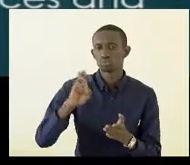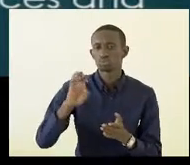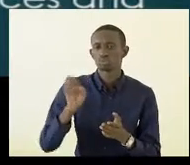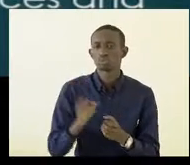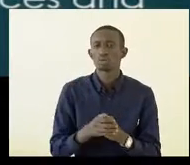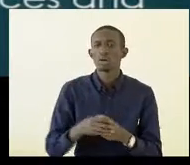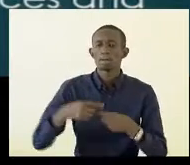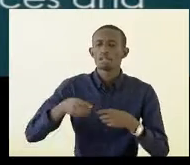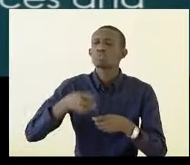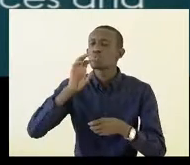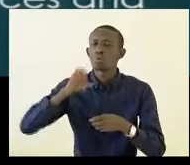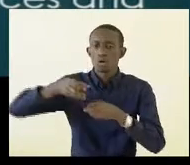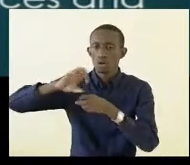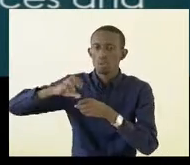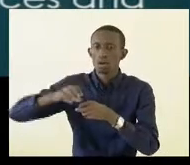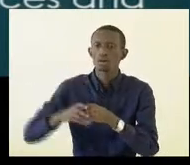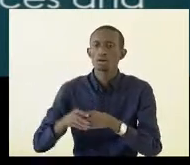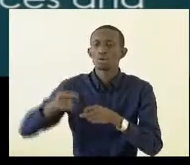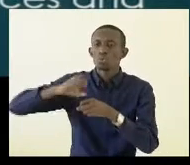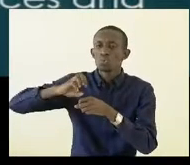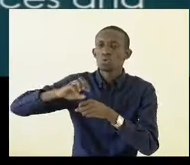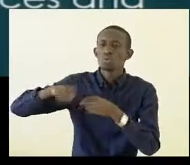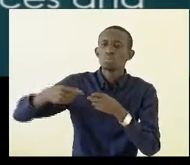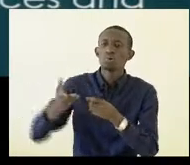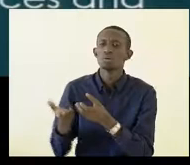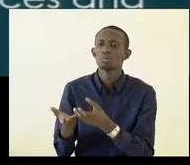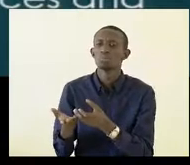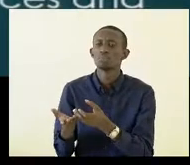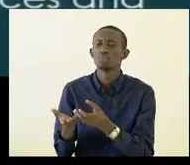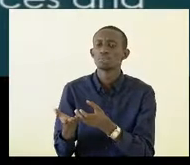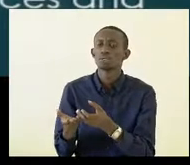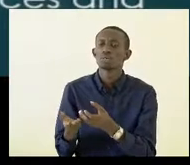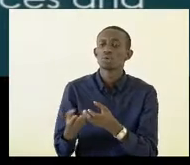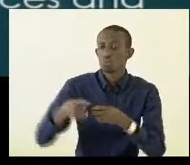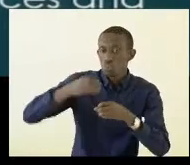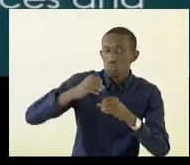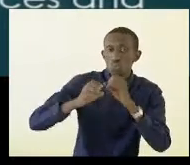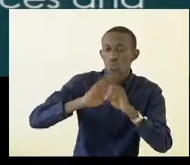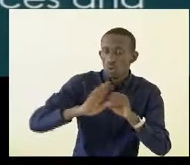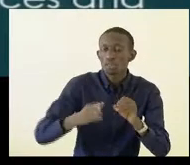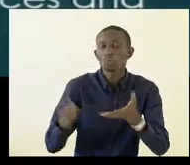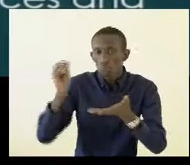about bottles? Think about it. You can use these bottles more often. You can use them as a source of other components.